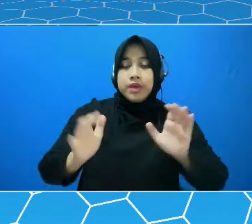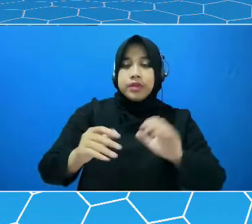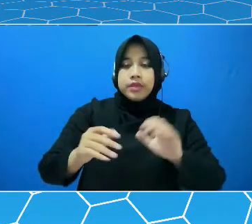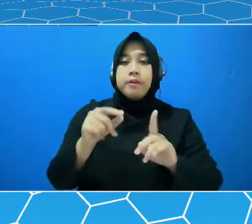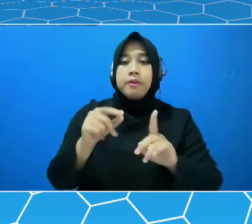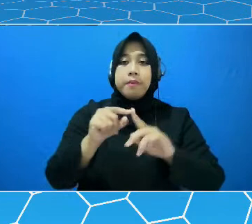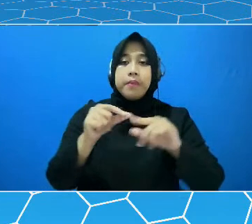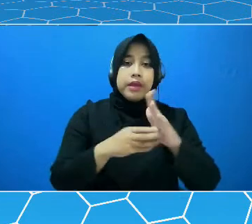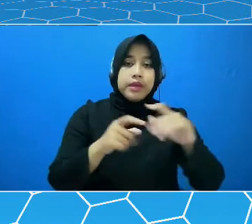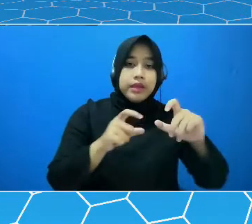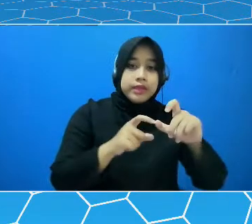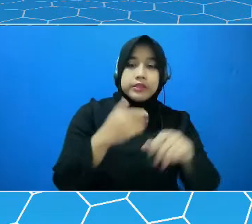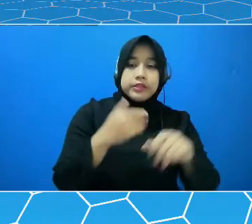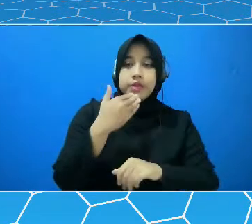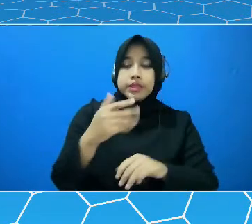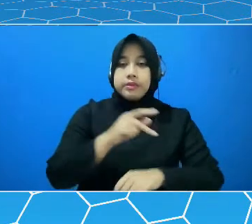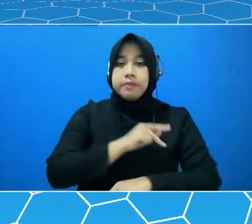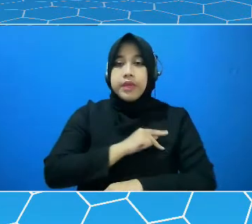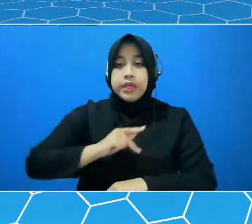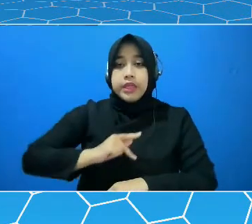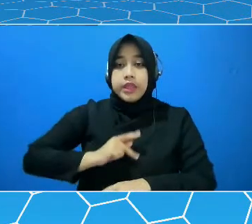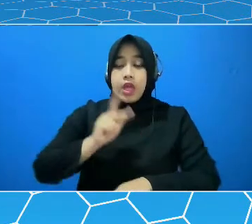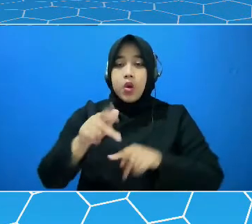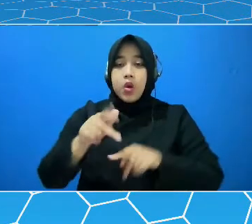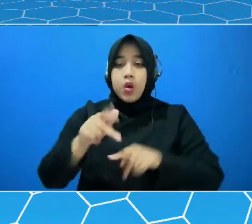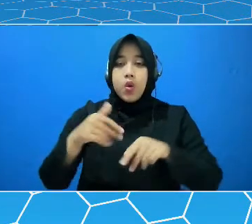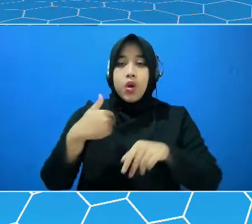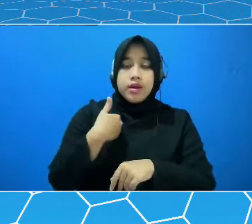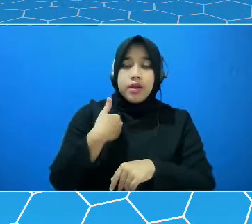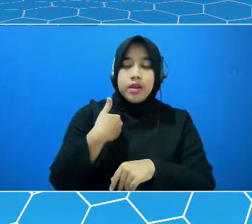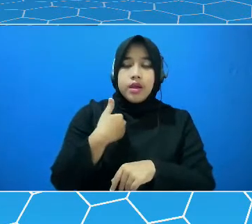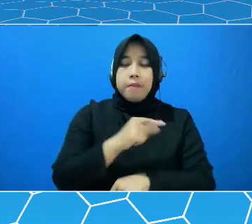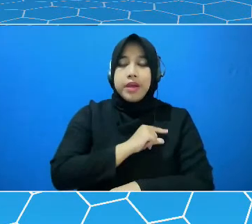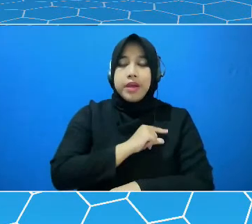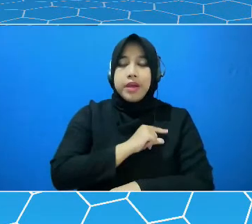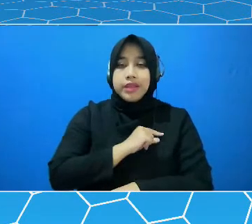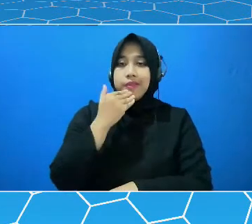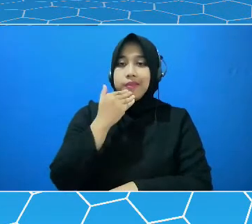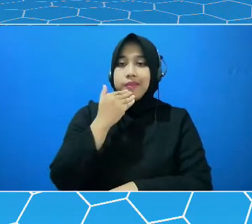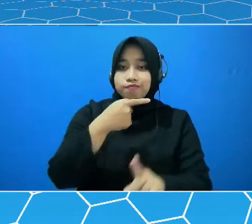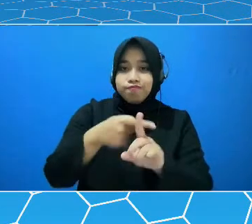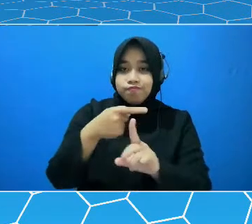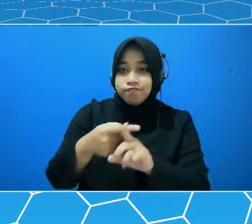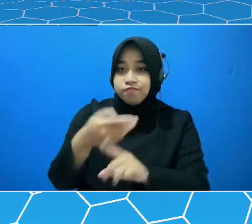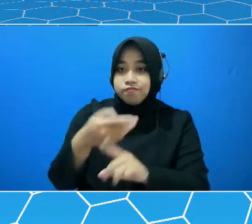you have to add or any notices, please go ahead.